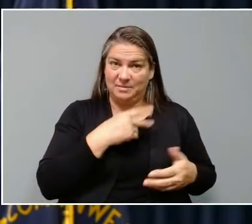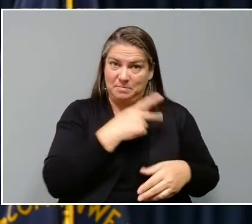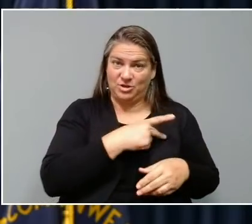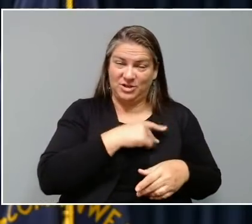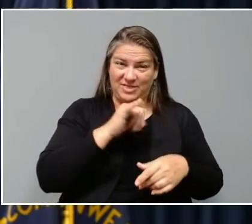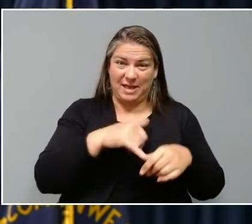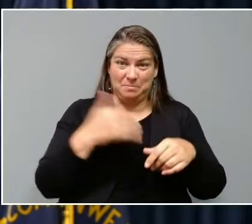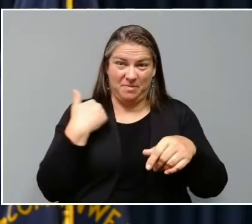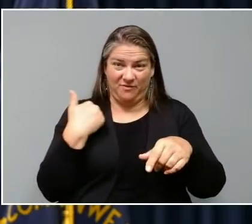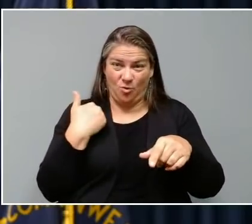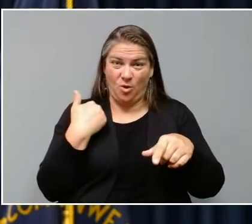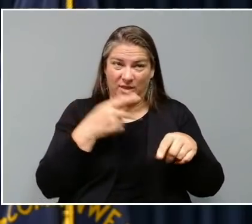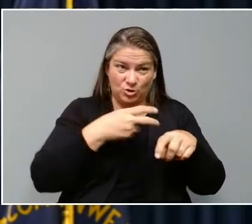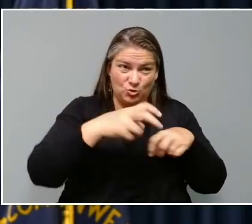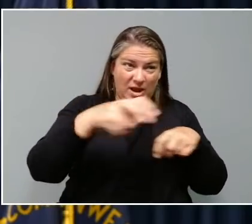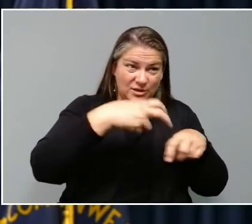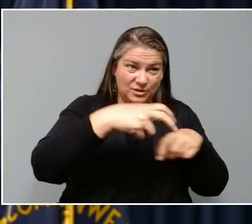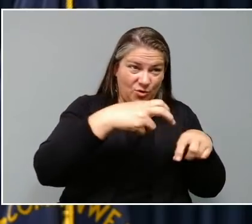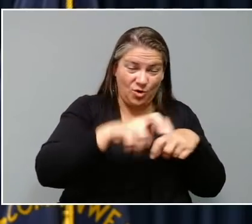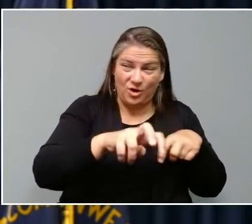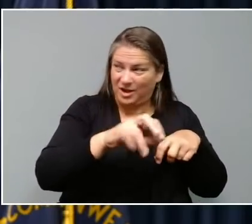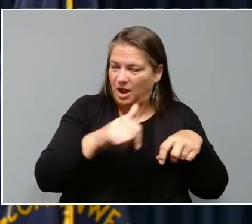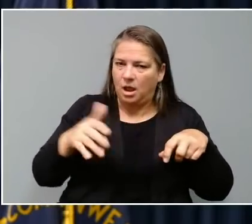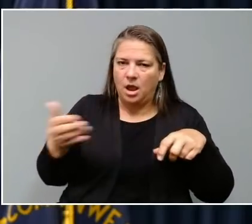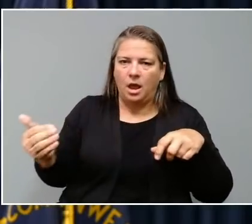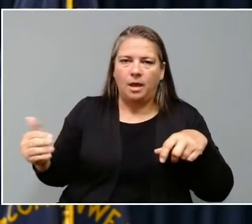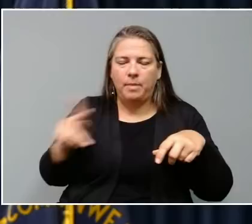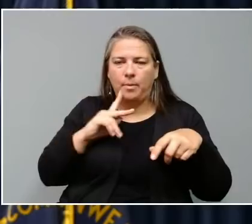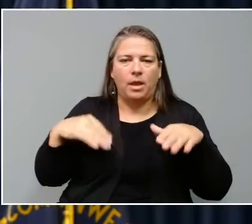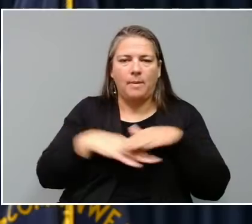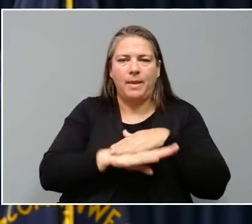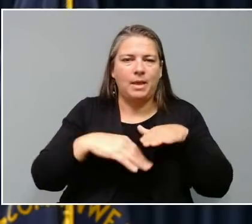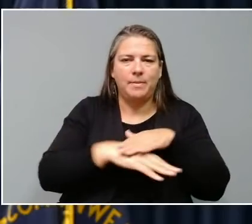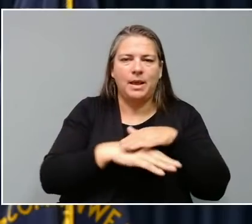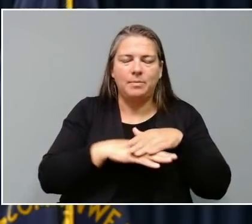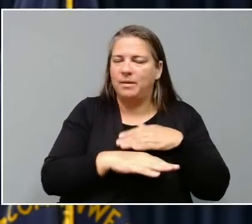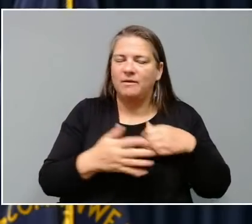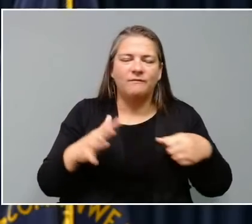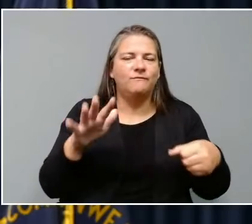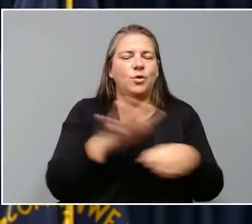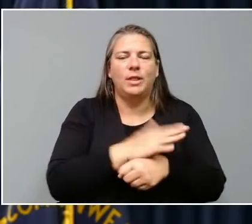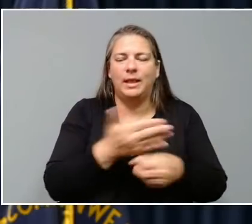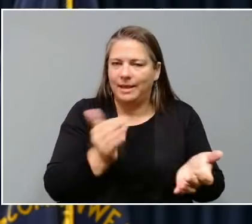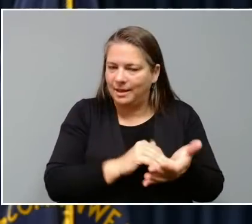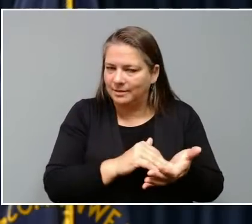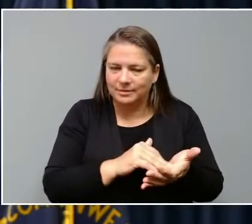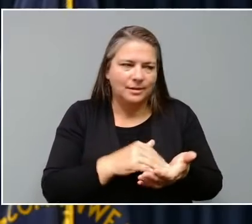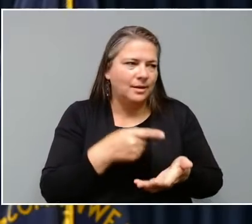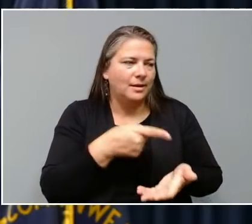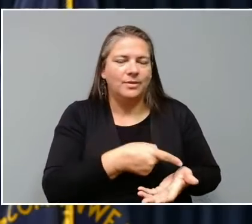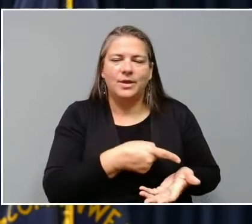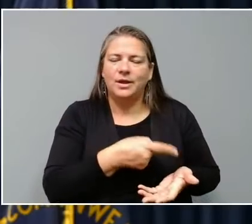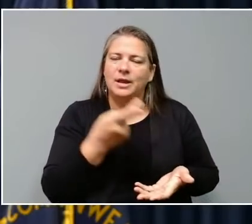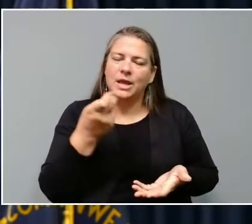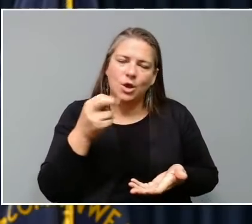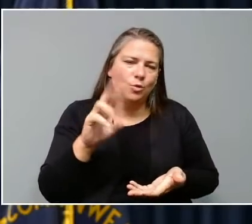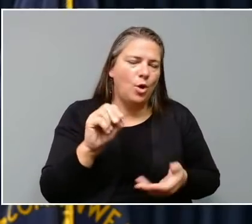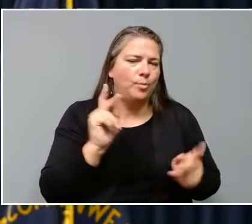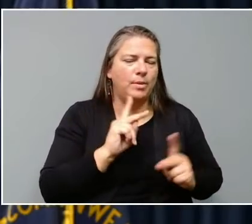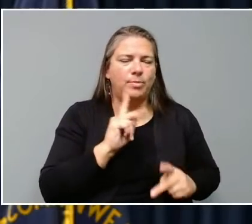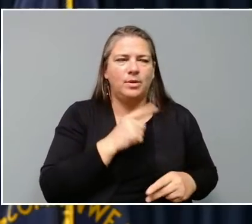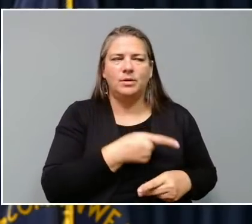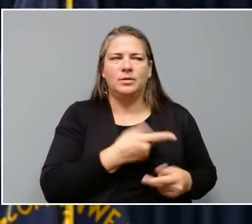capacity or pretty close to it. I again want to say they did heroic work. Emergency management in the area